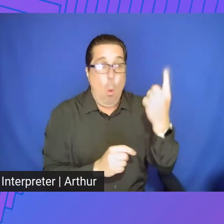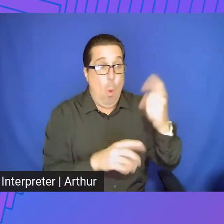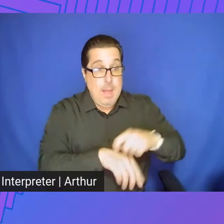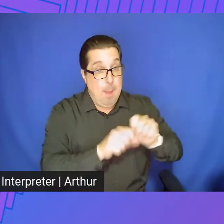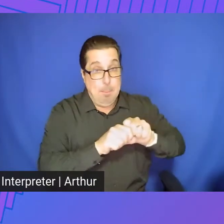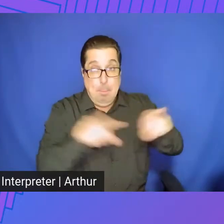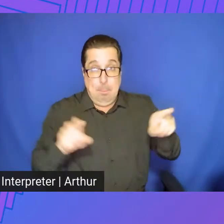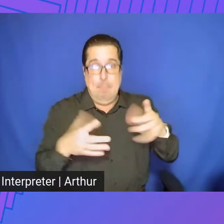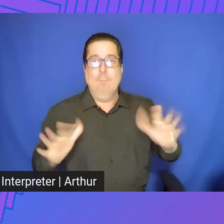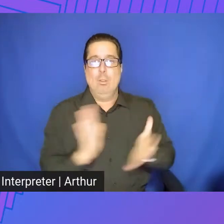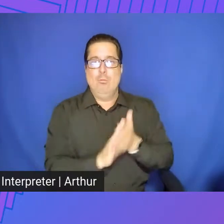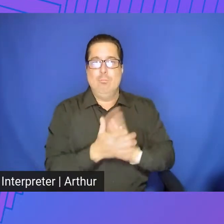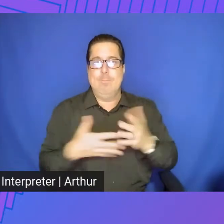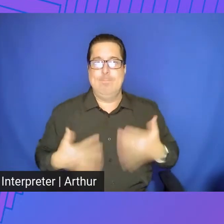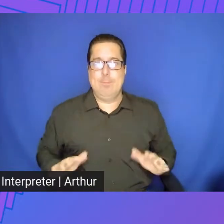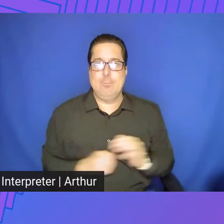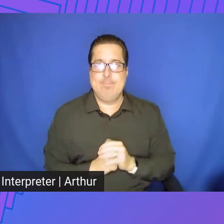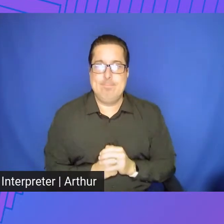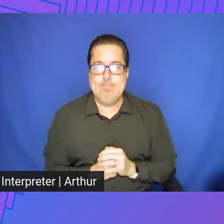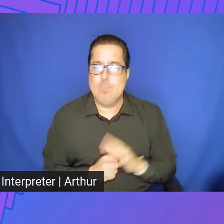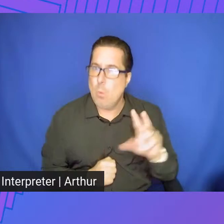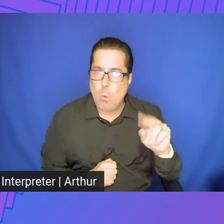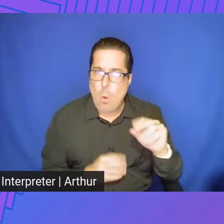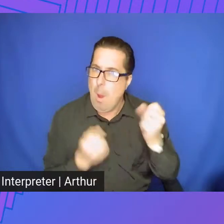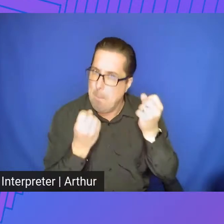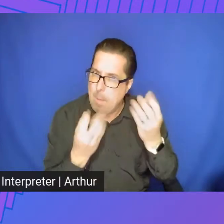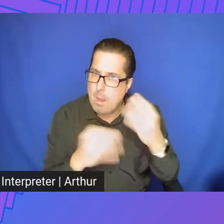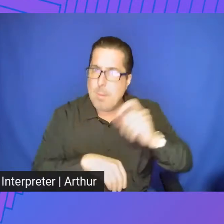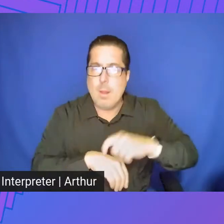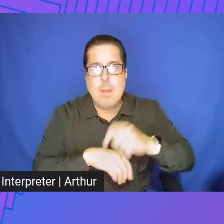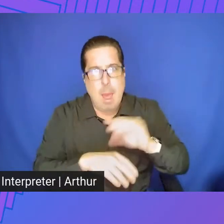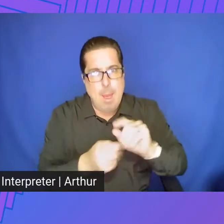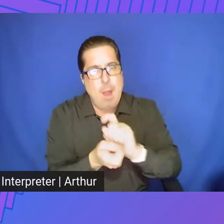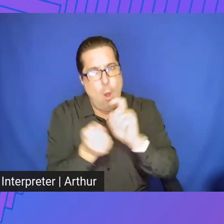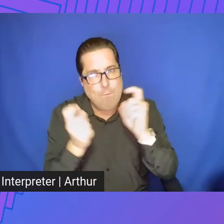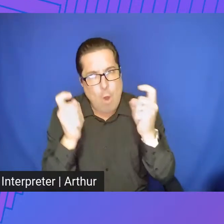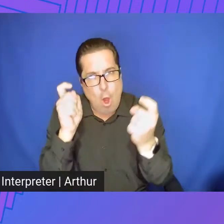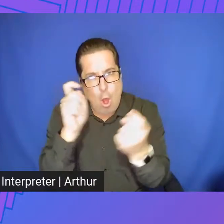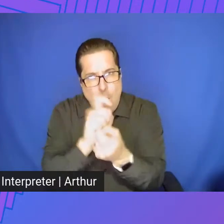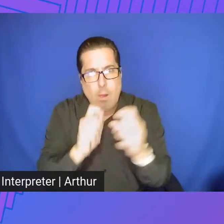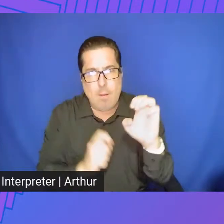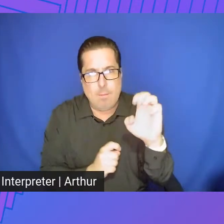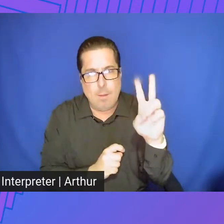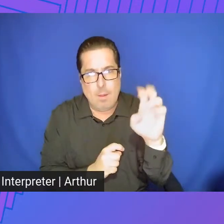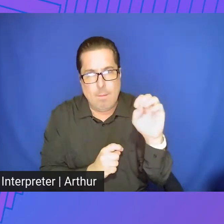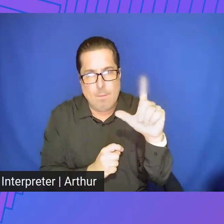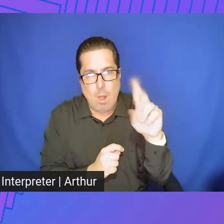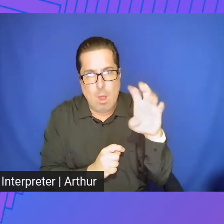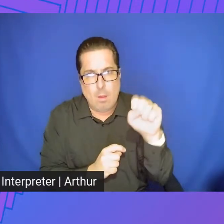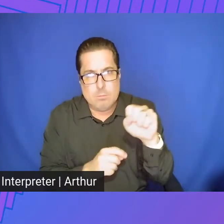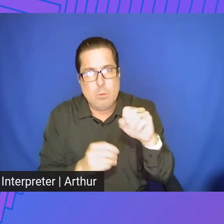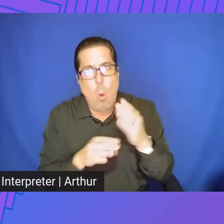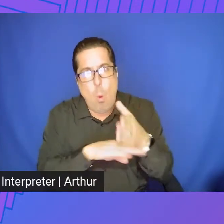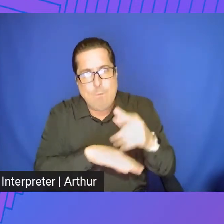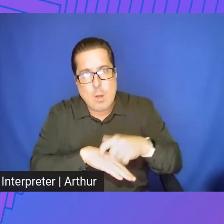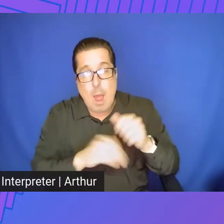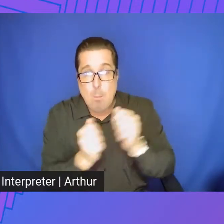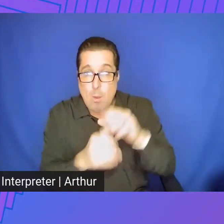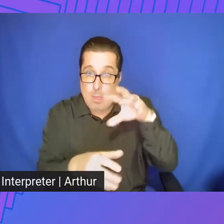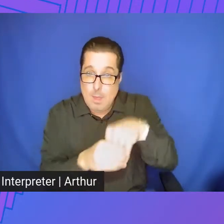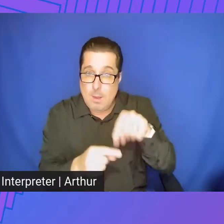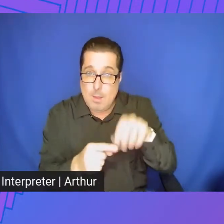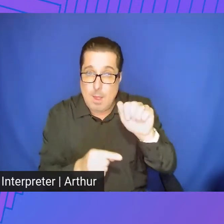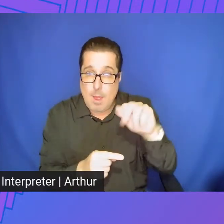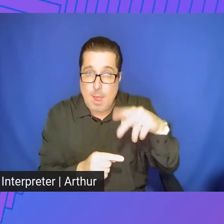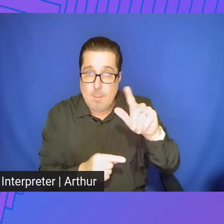happens multiple times, but also evolves over time, both with the application as it changes,